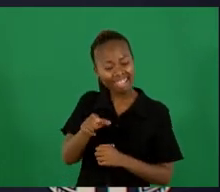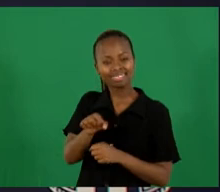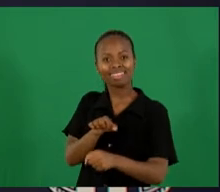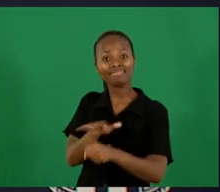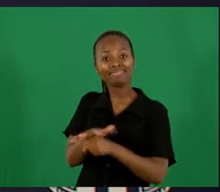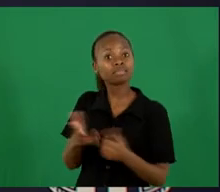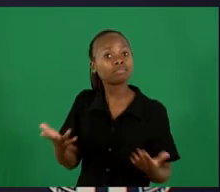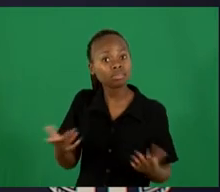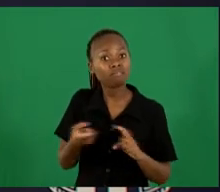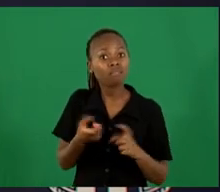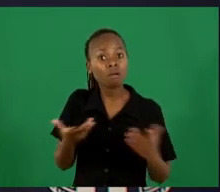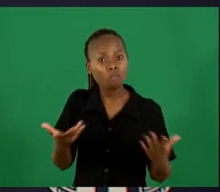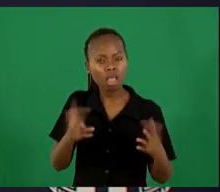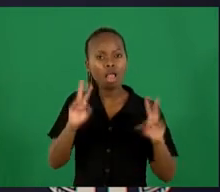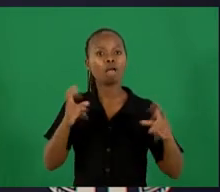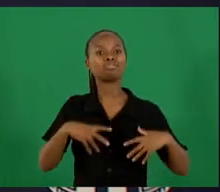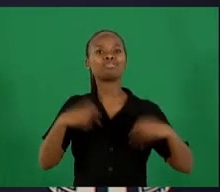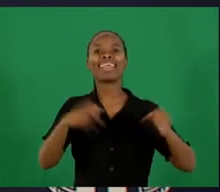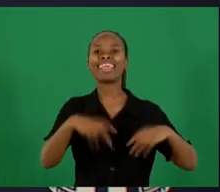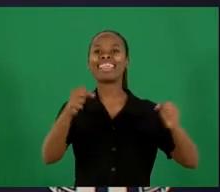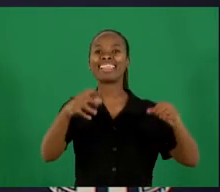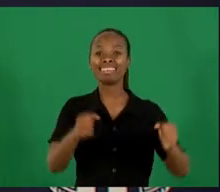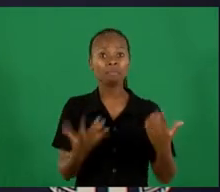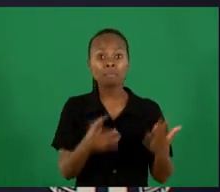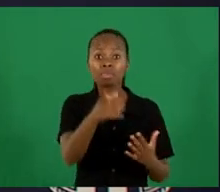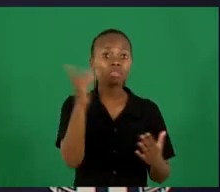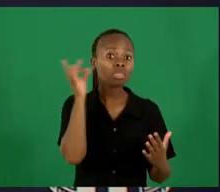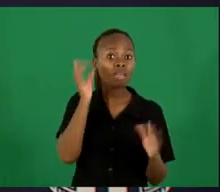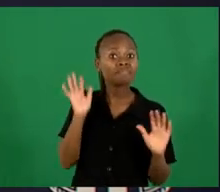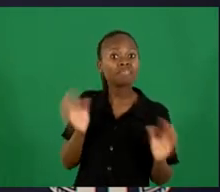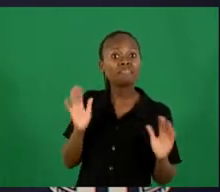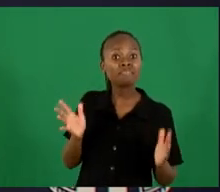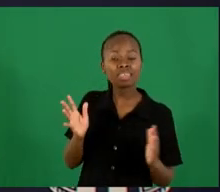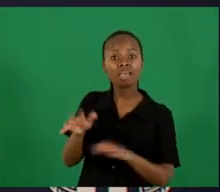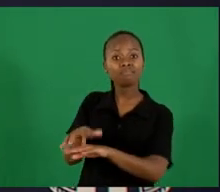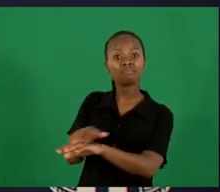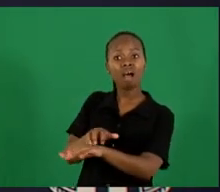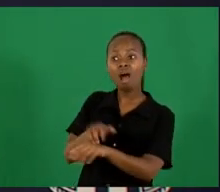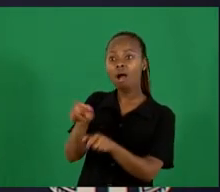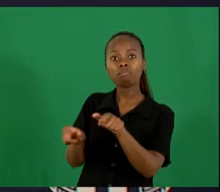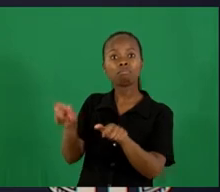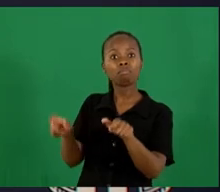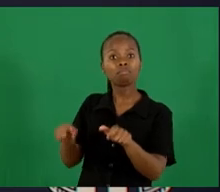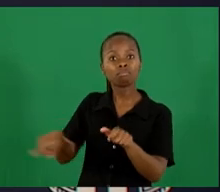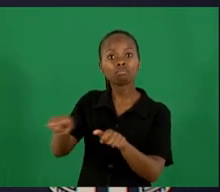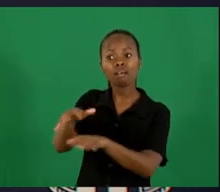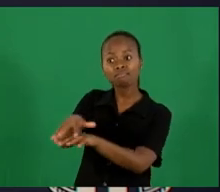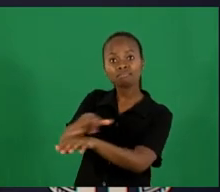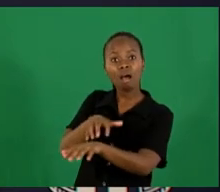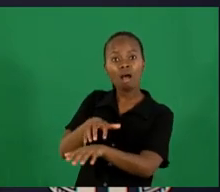We are sure you have heard stories of farmers who say that they end up having to